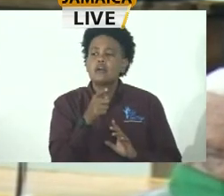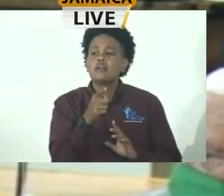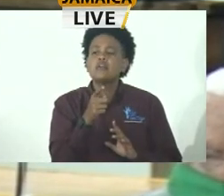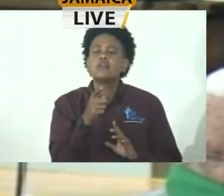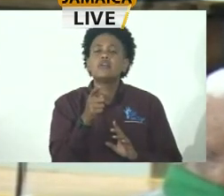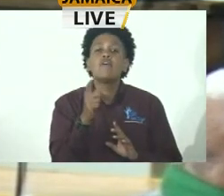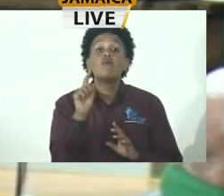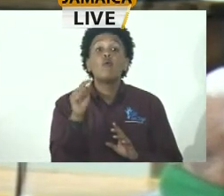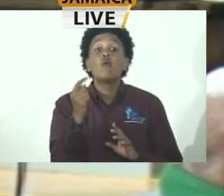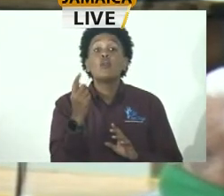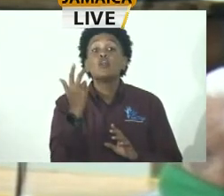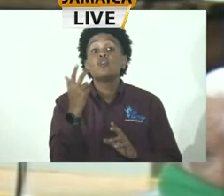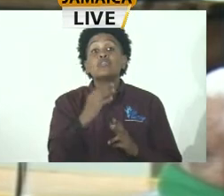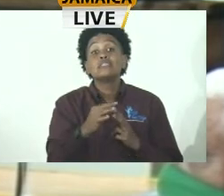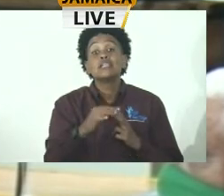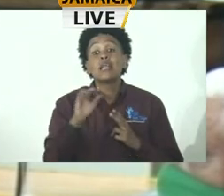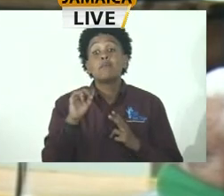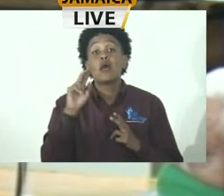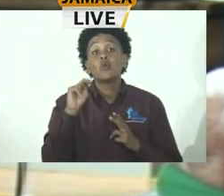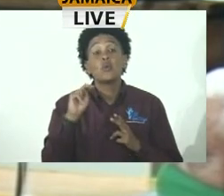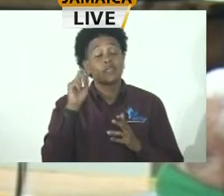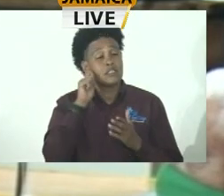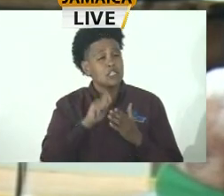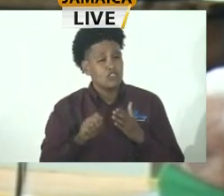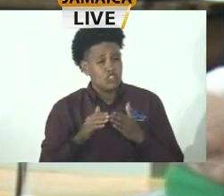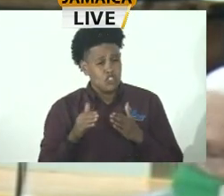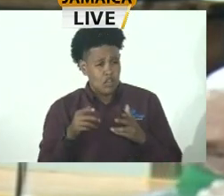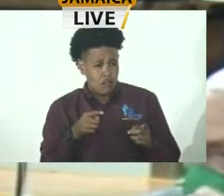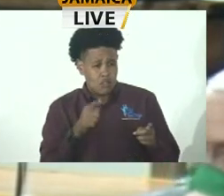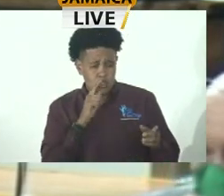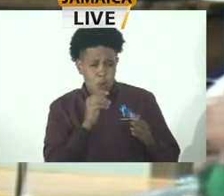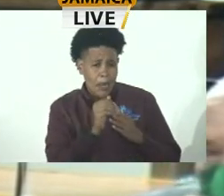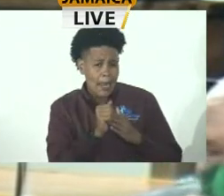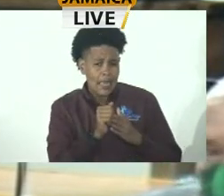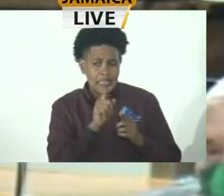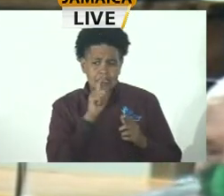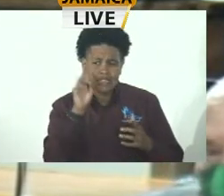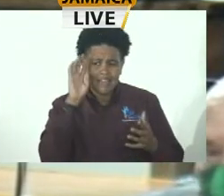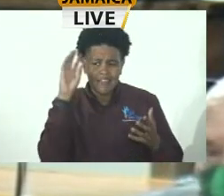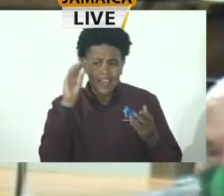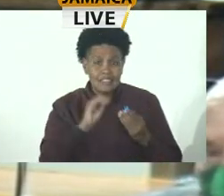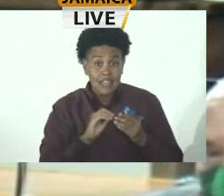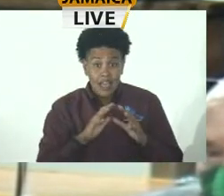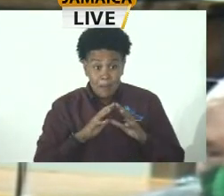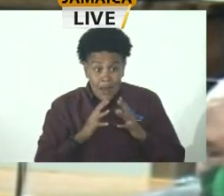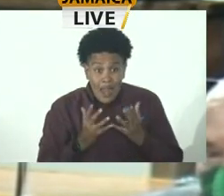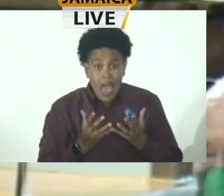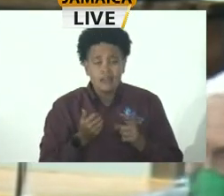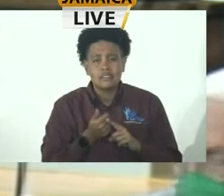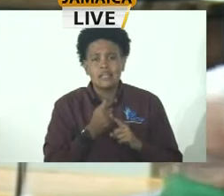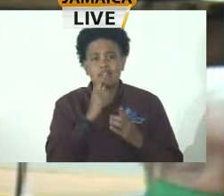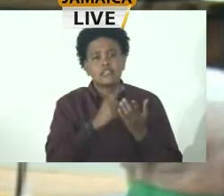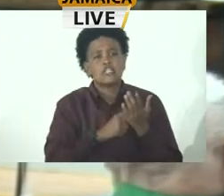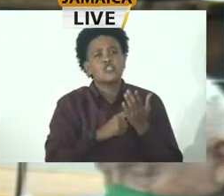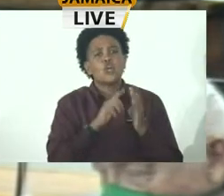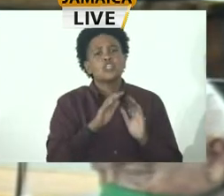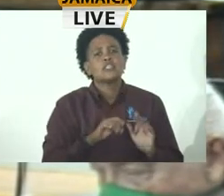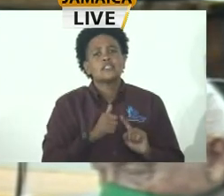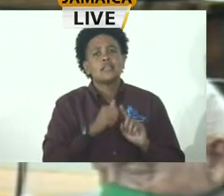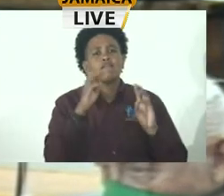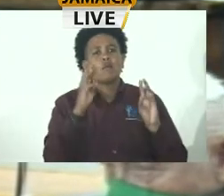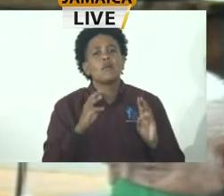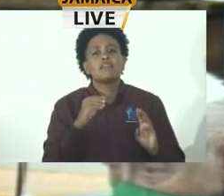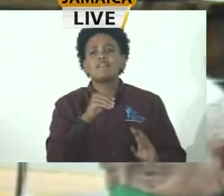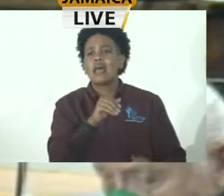only three selected by the un secretary general to lead the entire planet on the discussion of climate